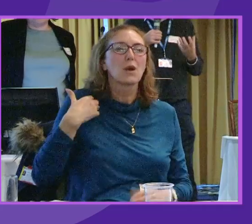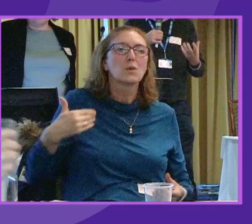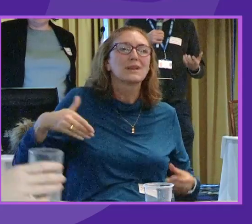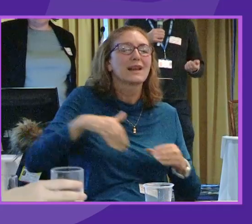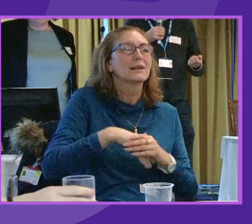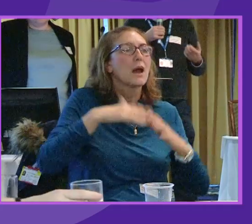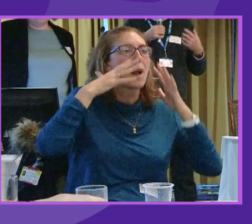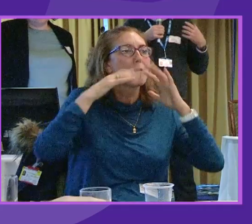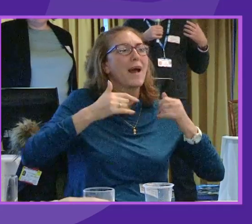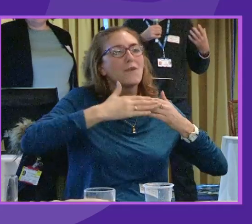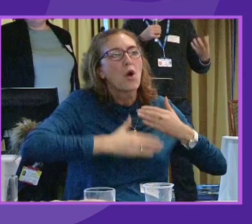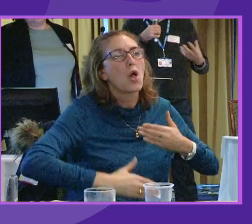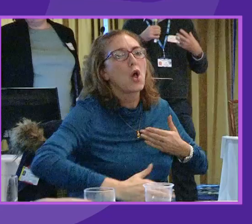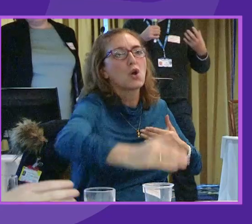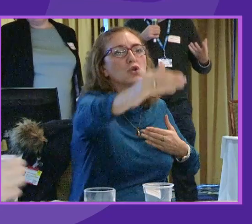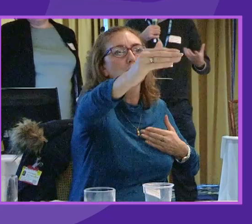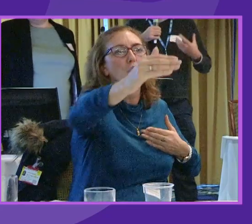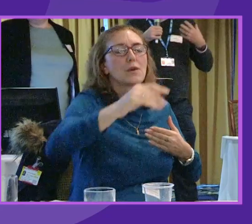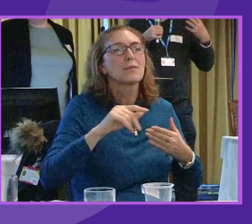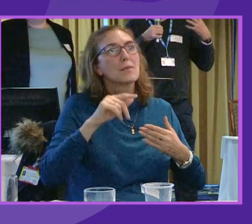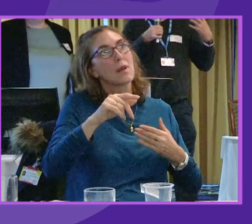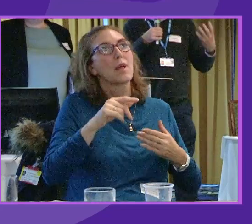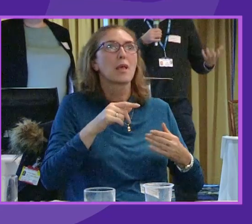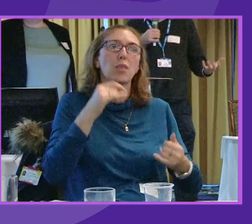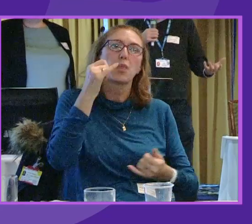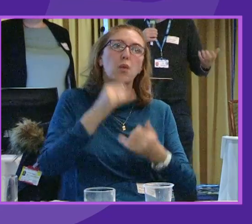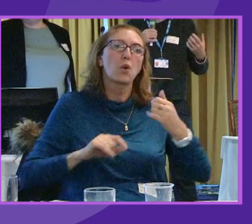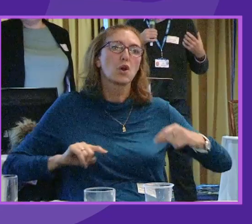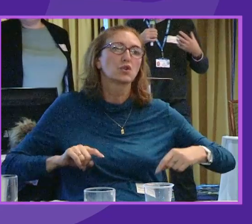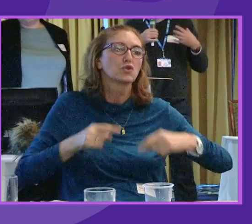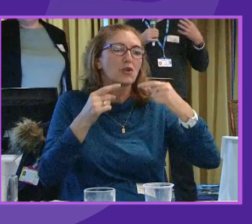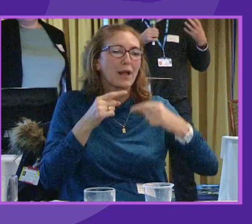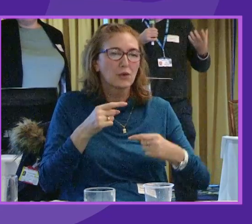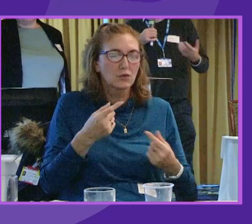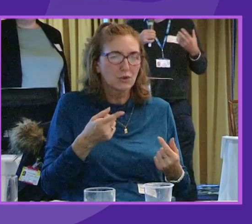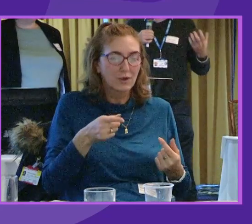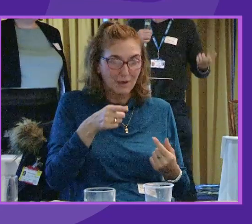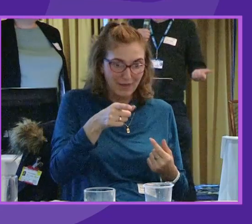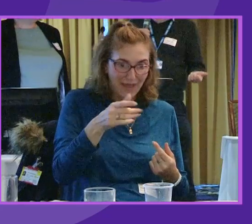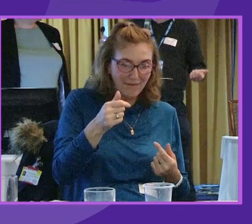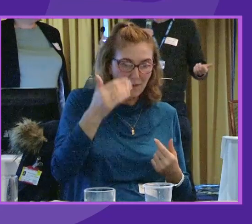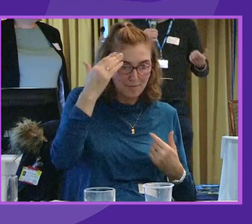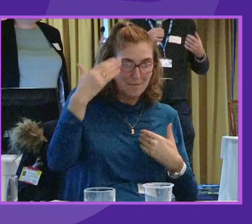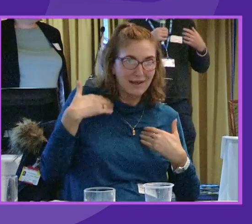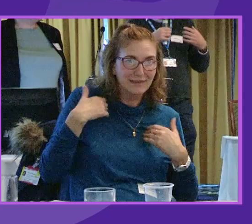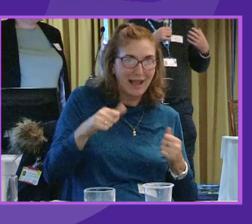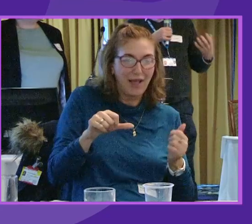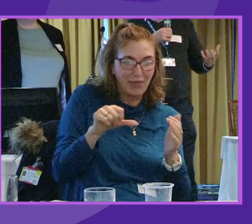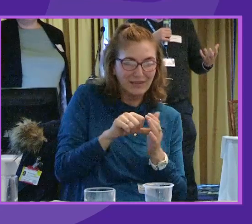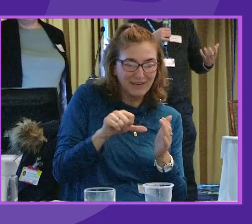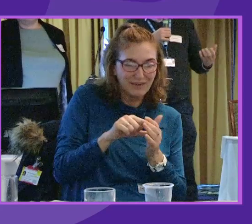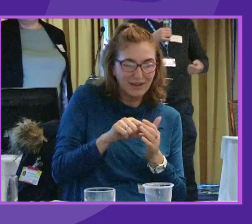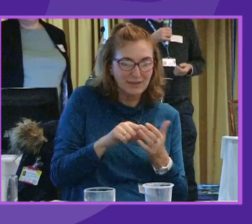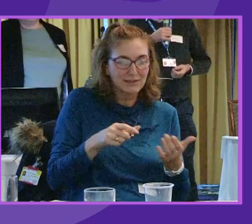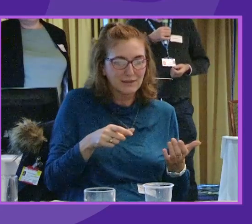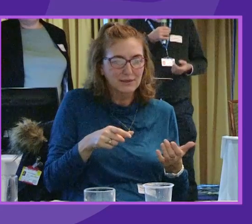on a long-term conditions pilot, and one of the real challenges around that was getting people with appropriate kind of